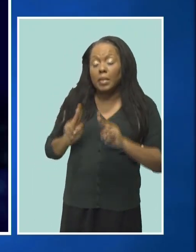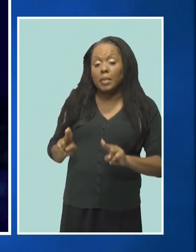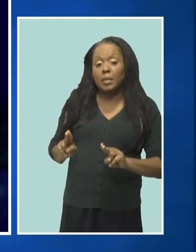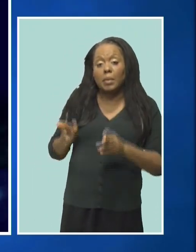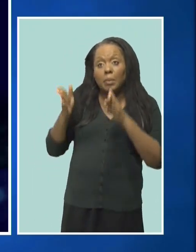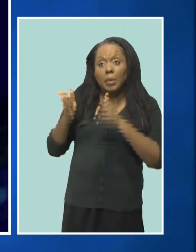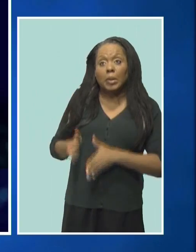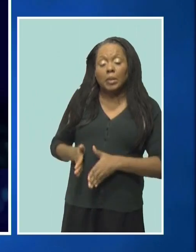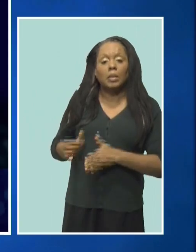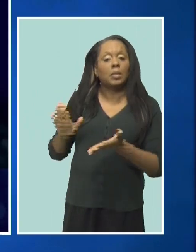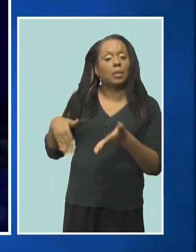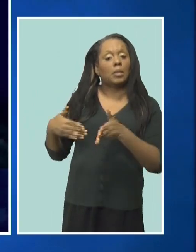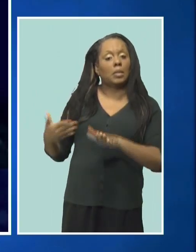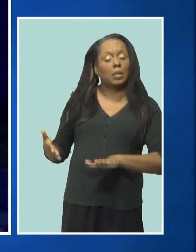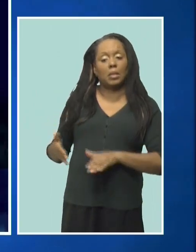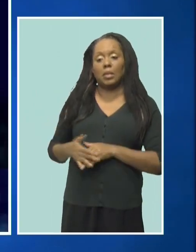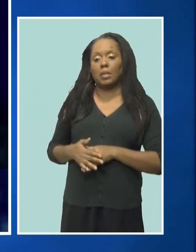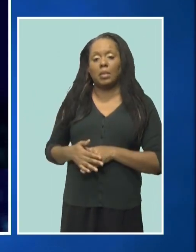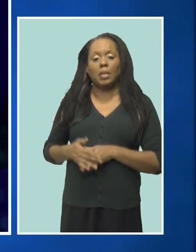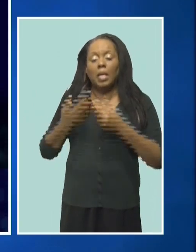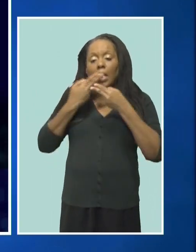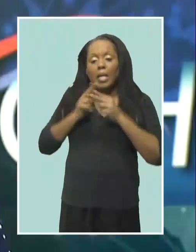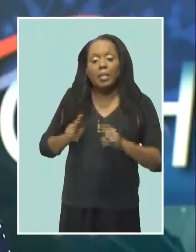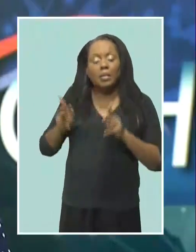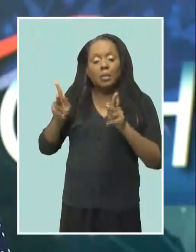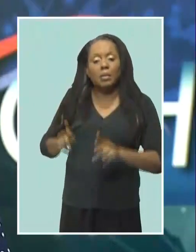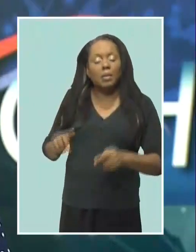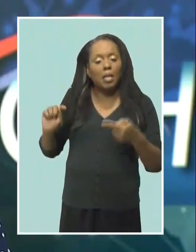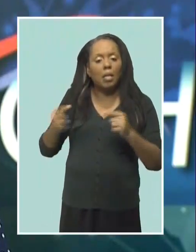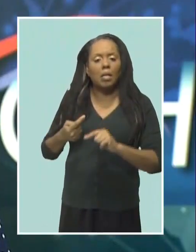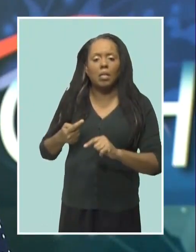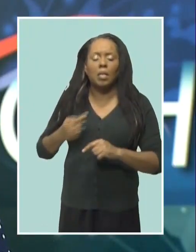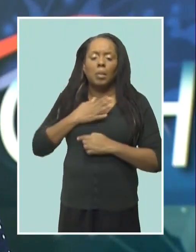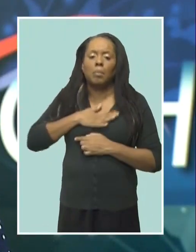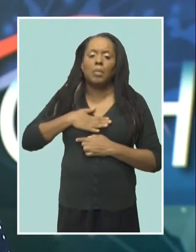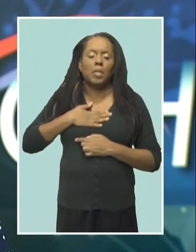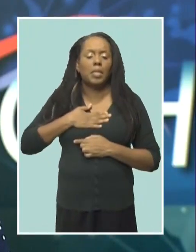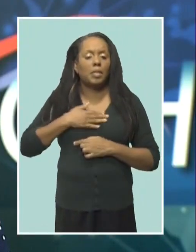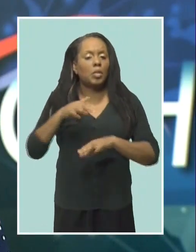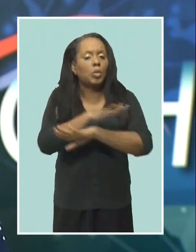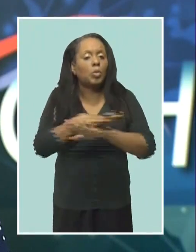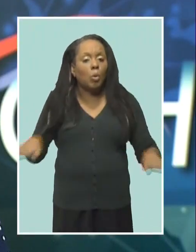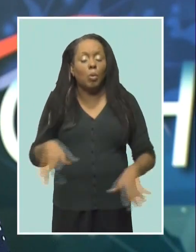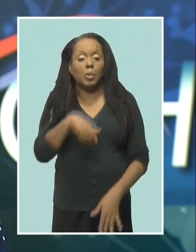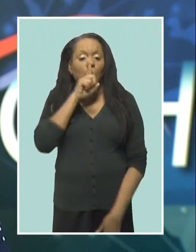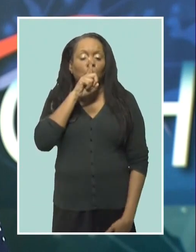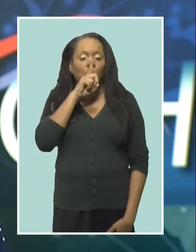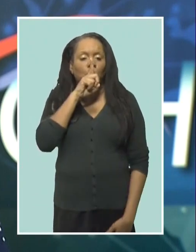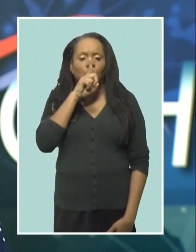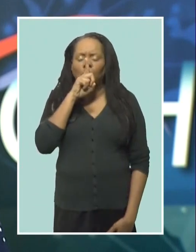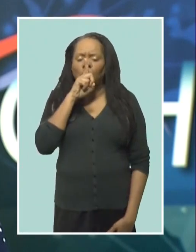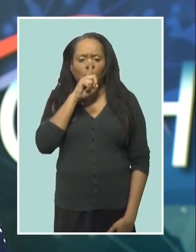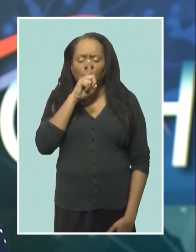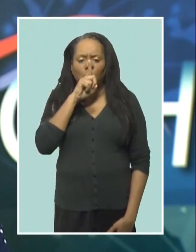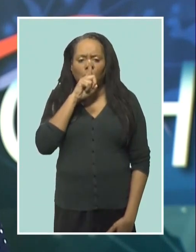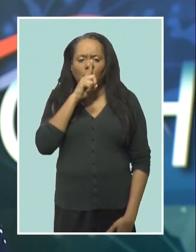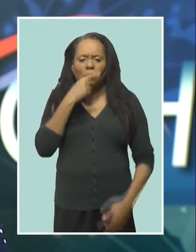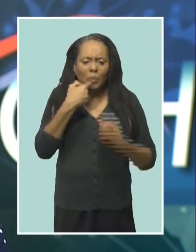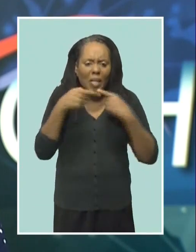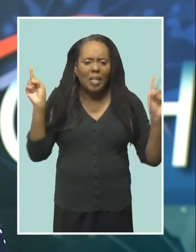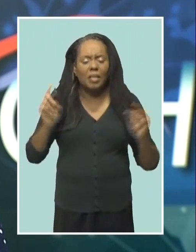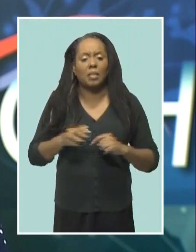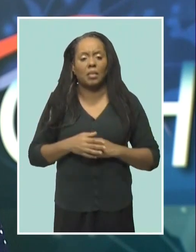do not remain silent. Ms. Moore adds that the BWU is hoping for a full and